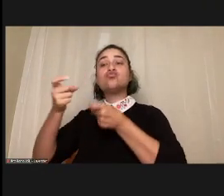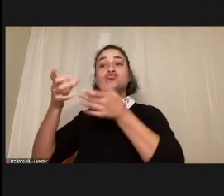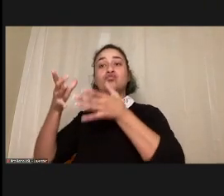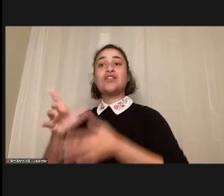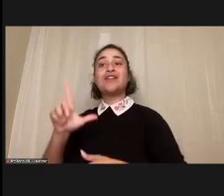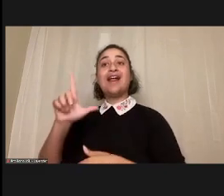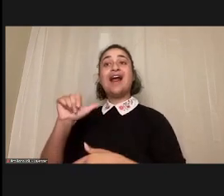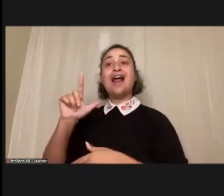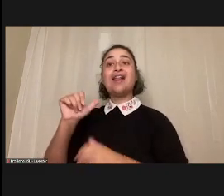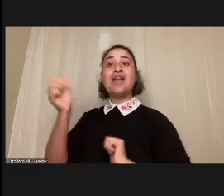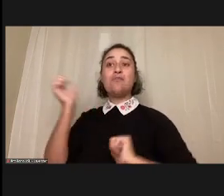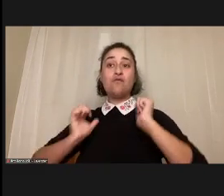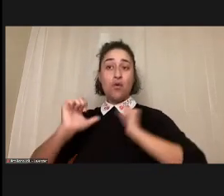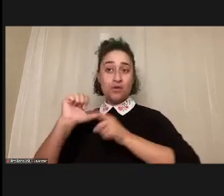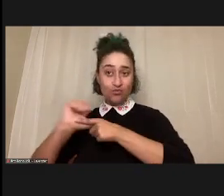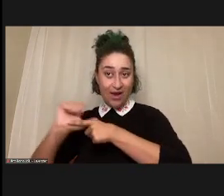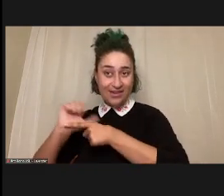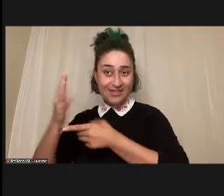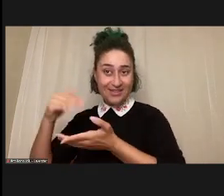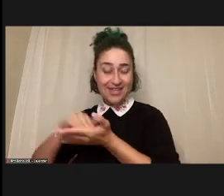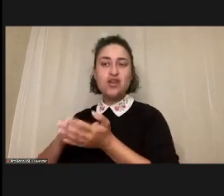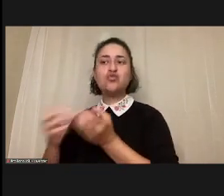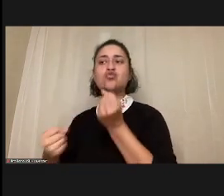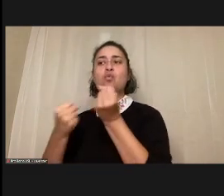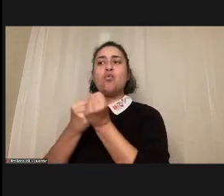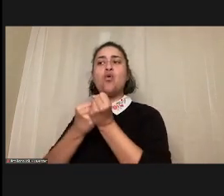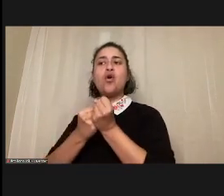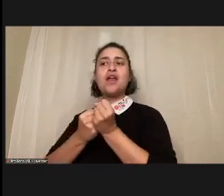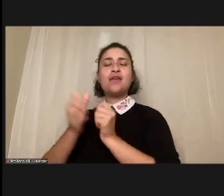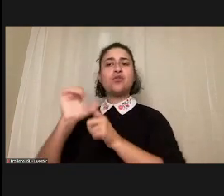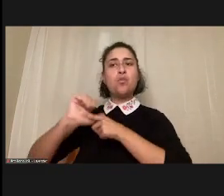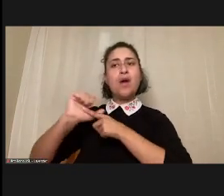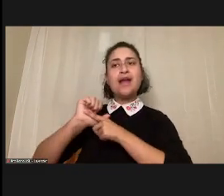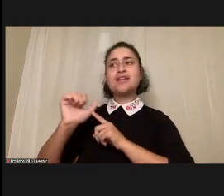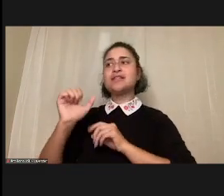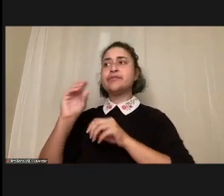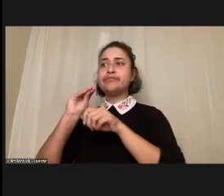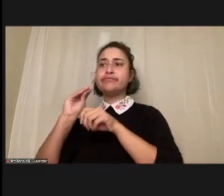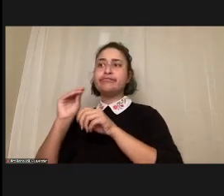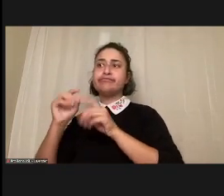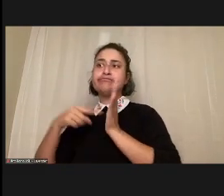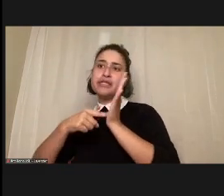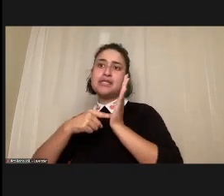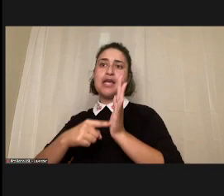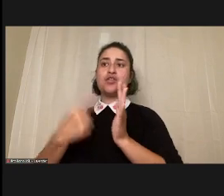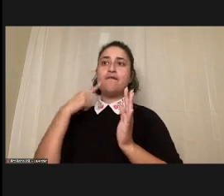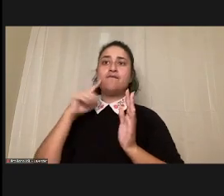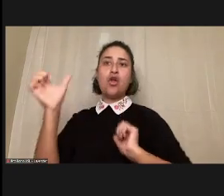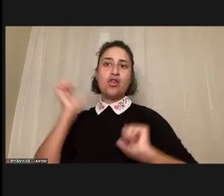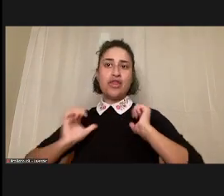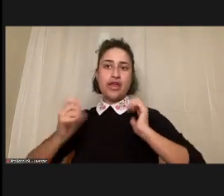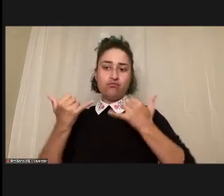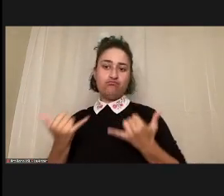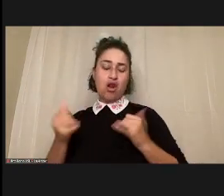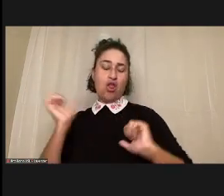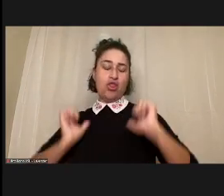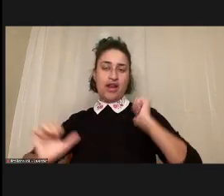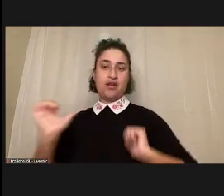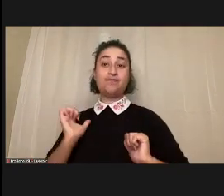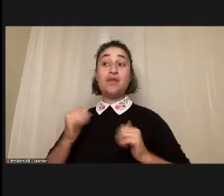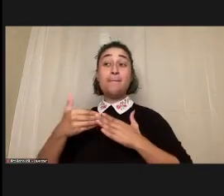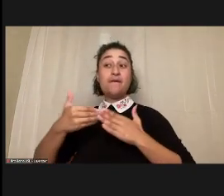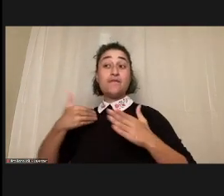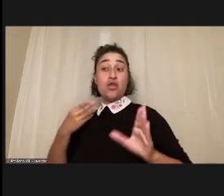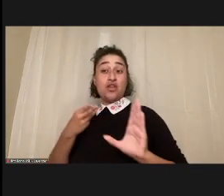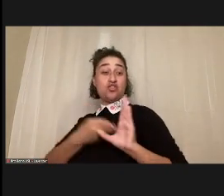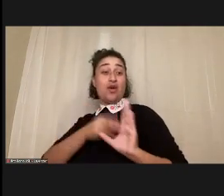Performance Practice, supporting the production and presentation of contemporary performance. Prior to joining LAPP, they served as